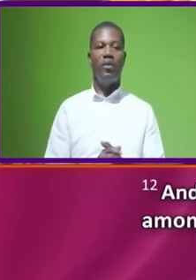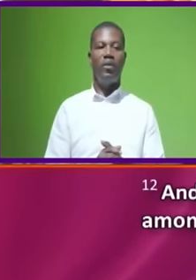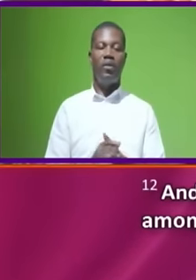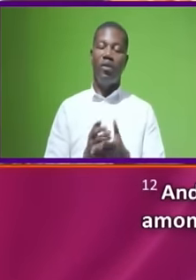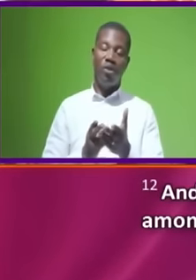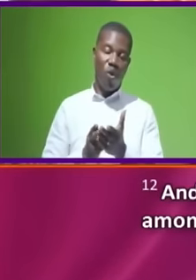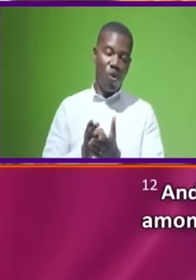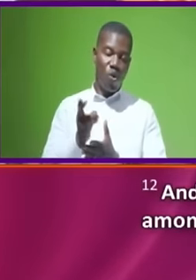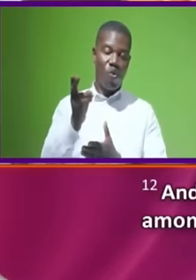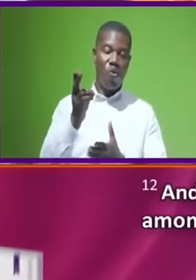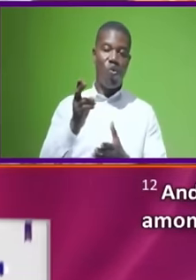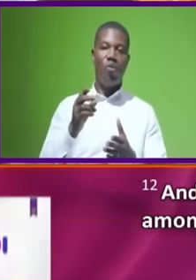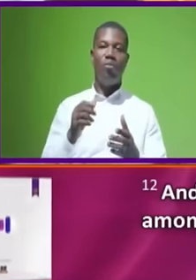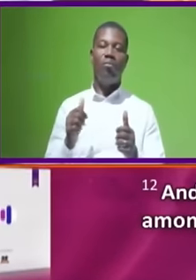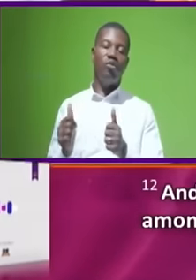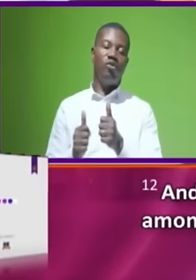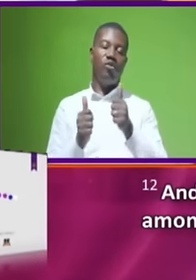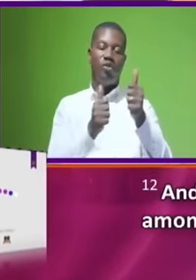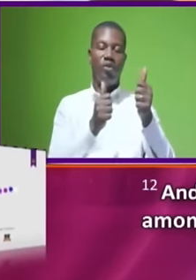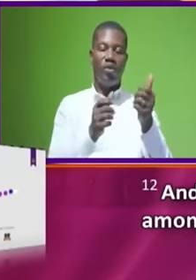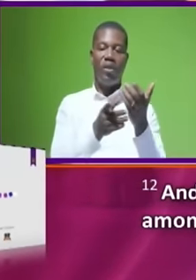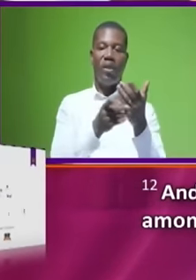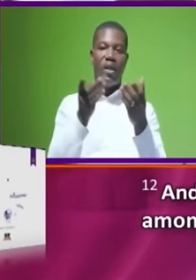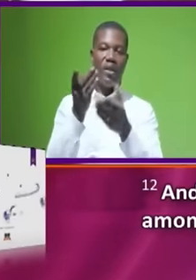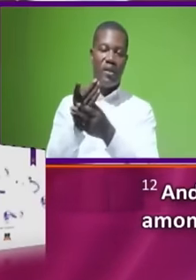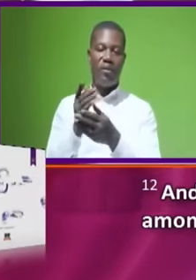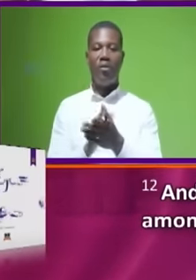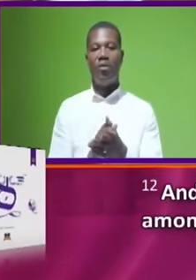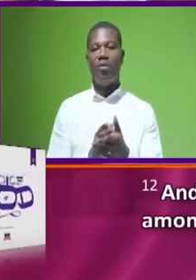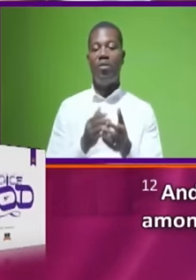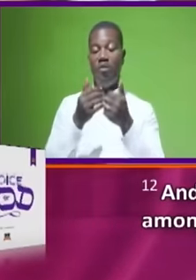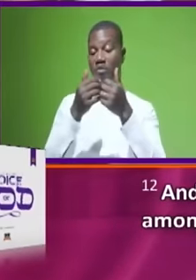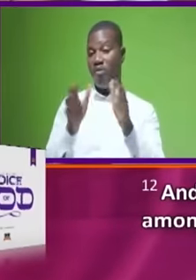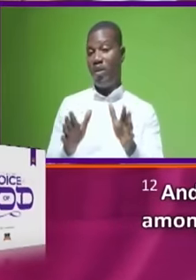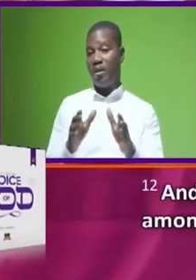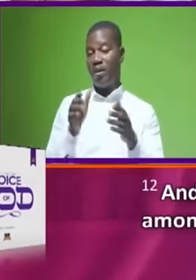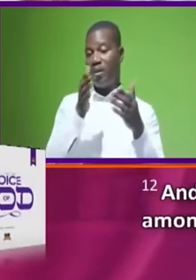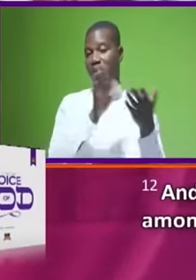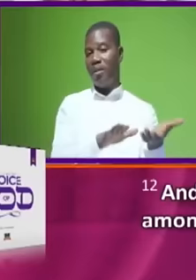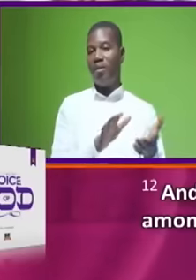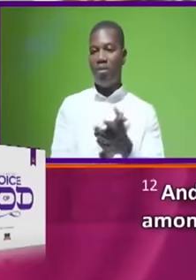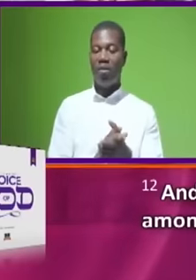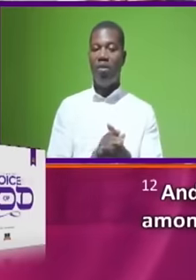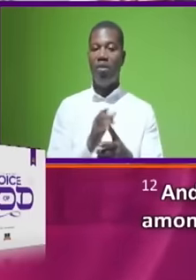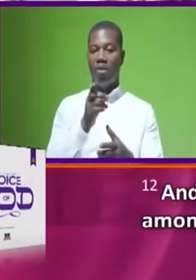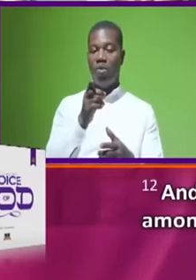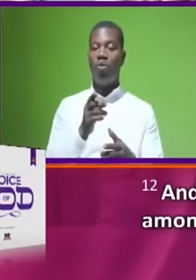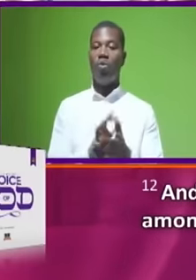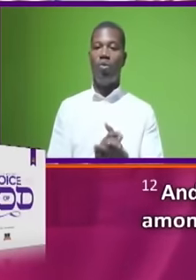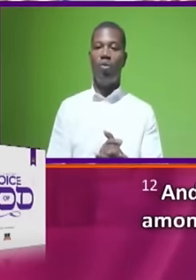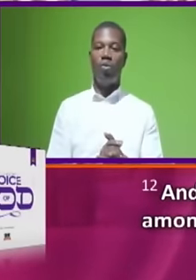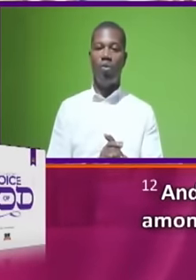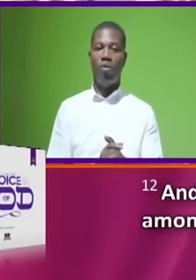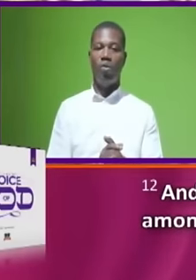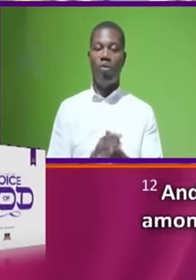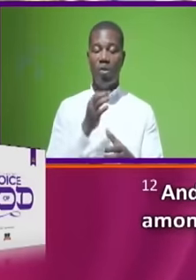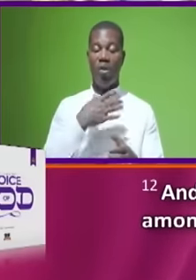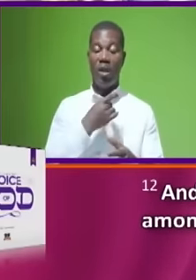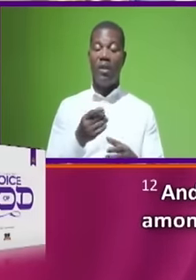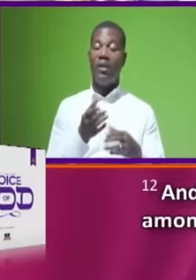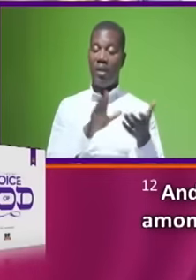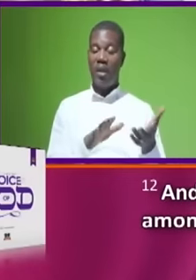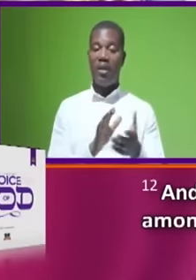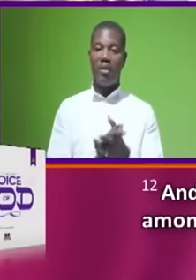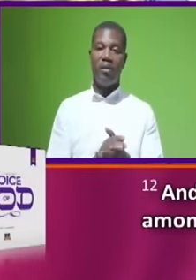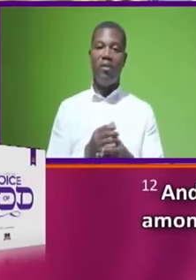masma for so your wonder chino. It nam's with your peru, Cassiano Mayo. Yes.